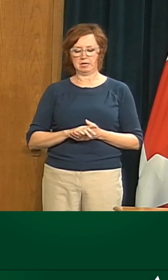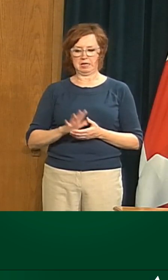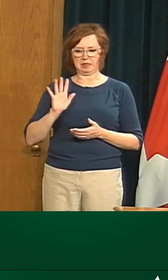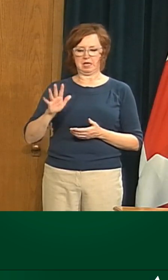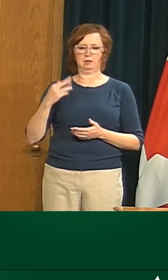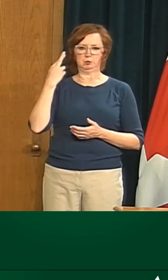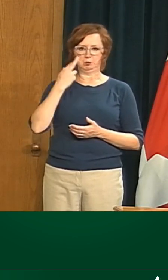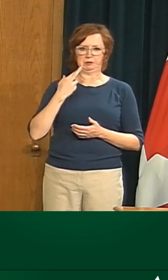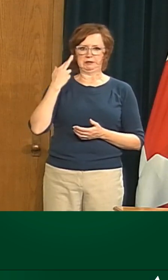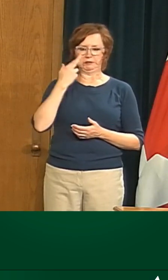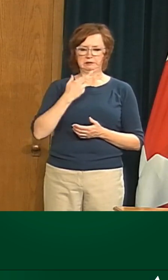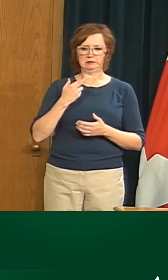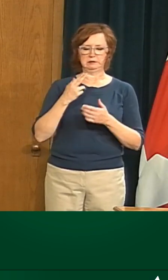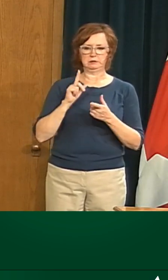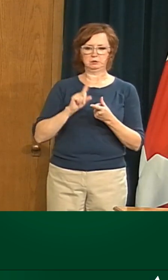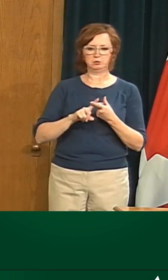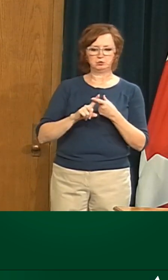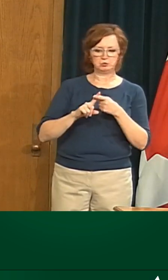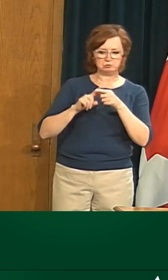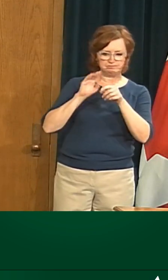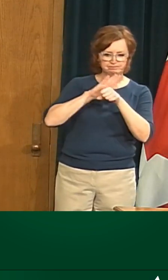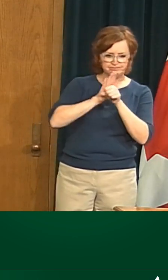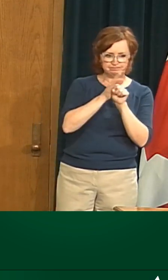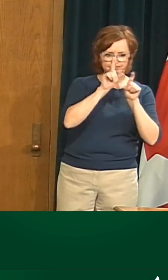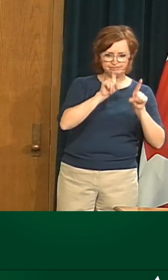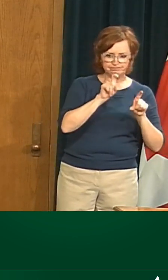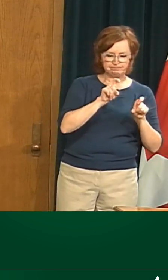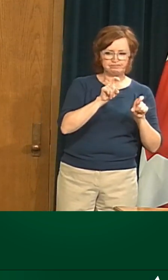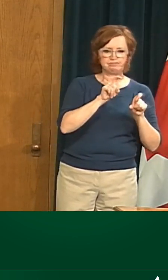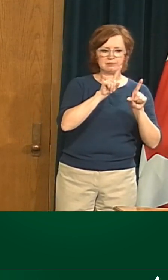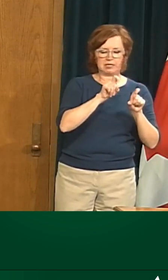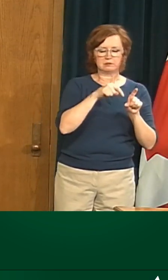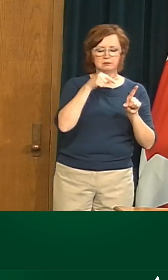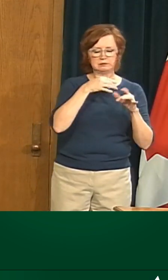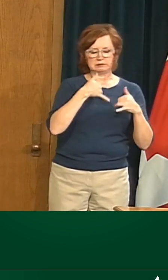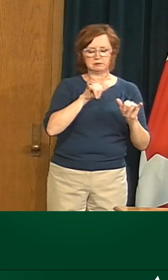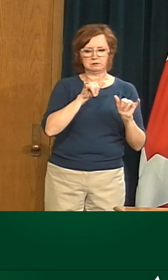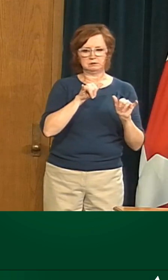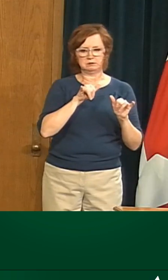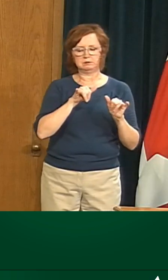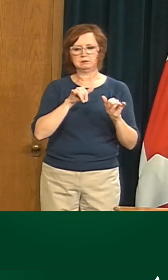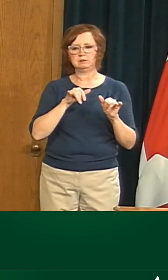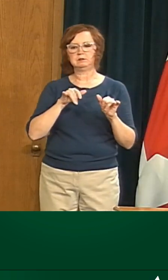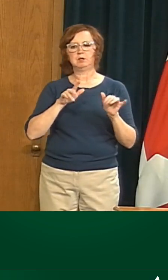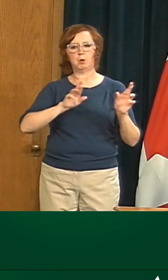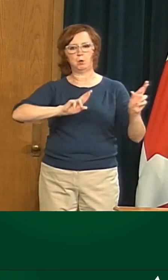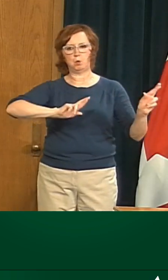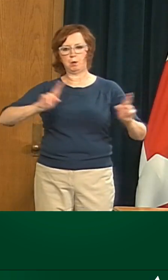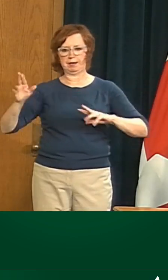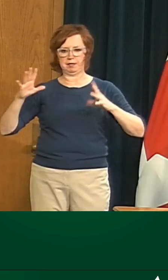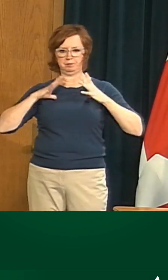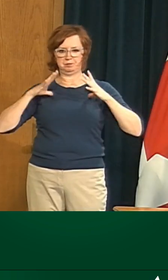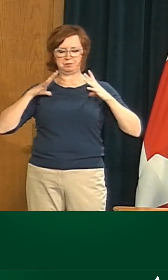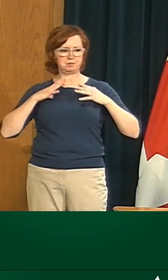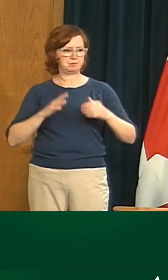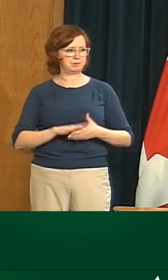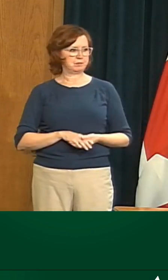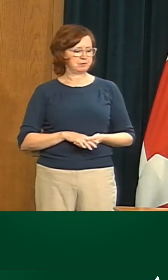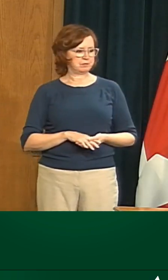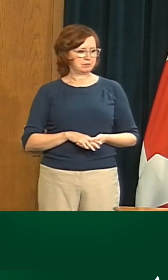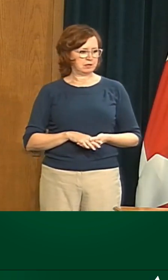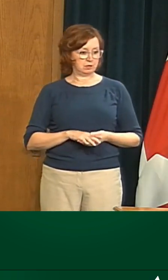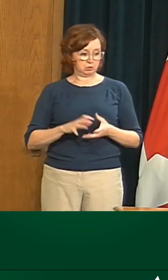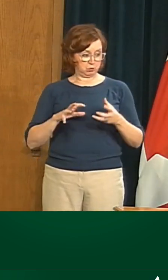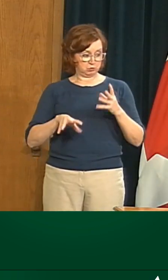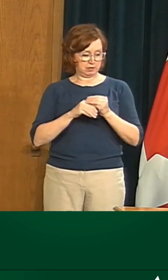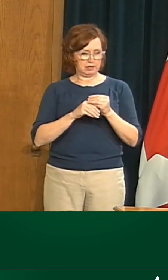capacity that we have here in the provinces to jump on those localized flare-ups before they become a province-wide issue. Dr. Shahab, anything